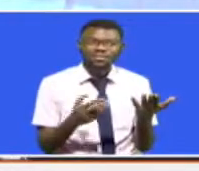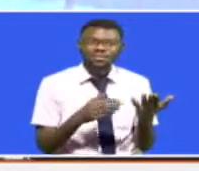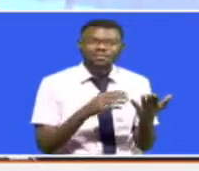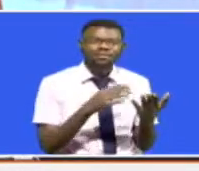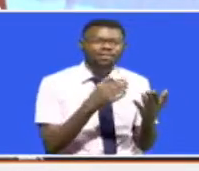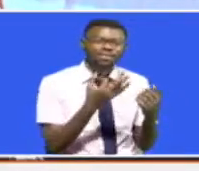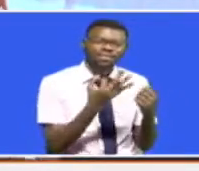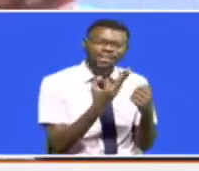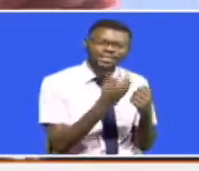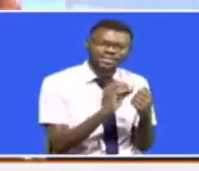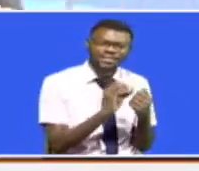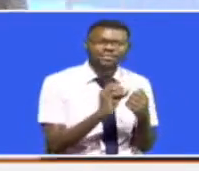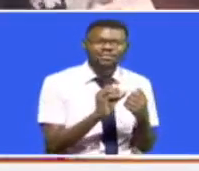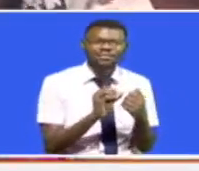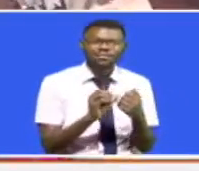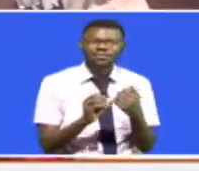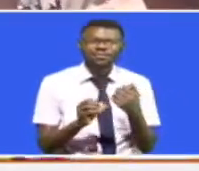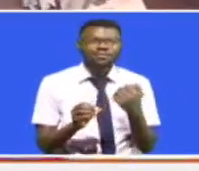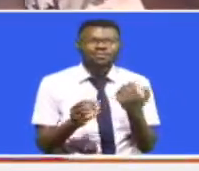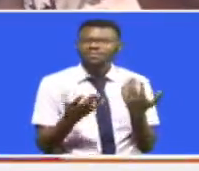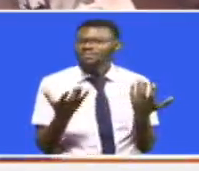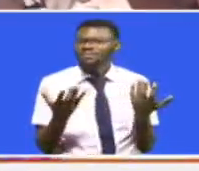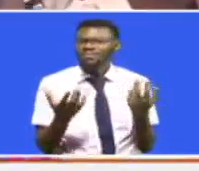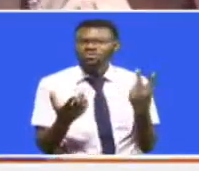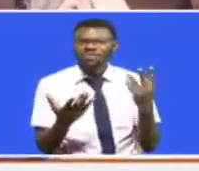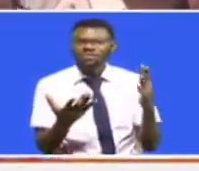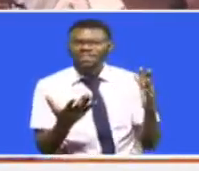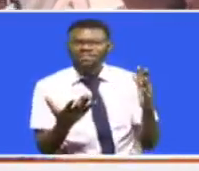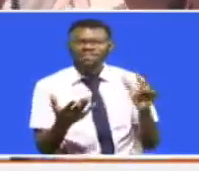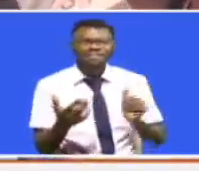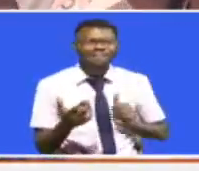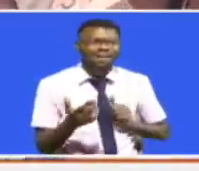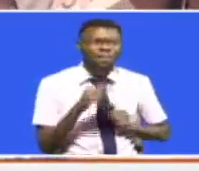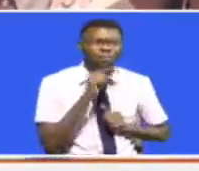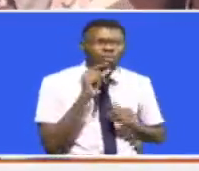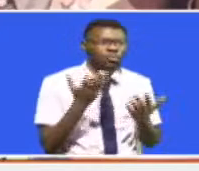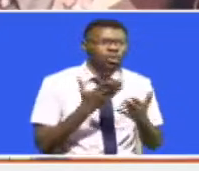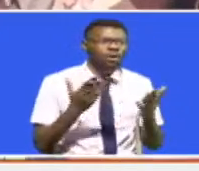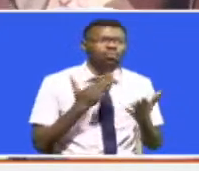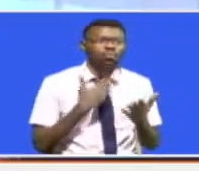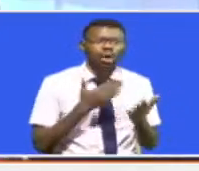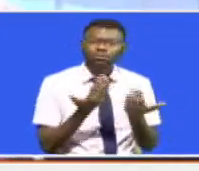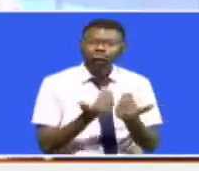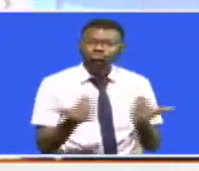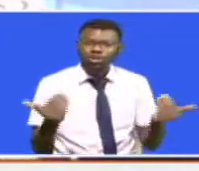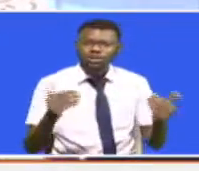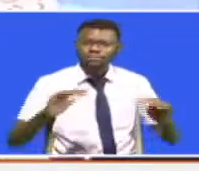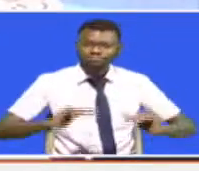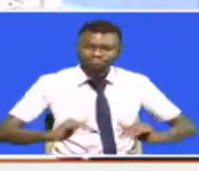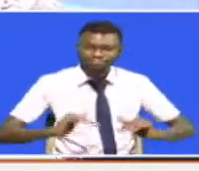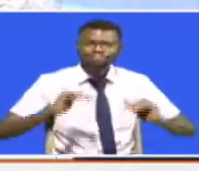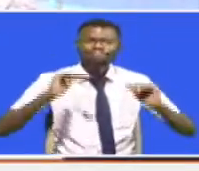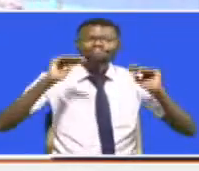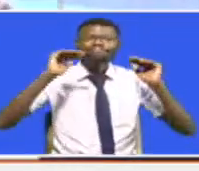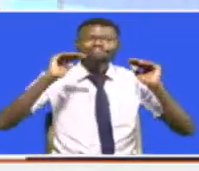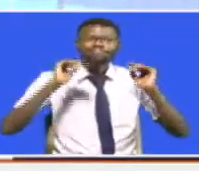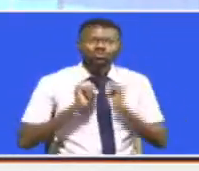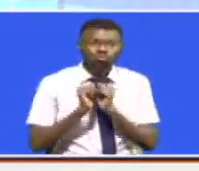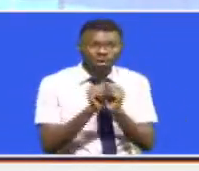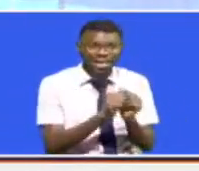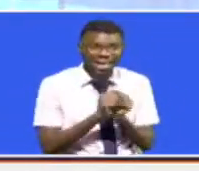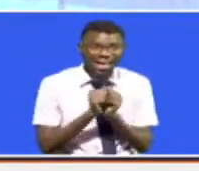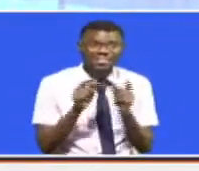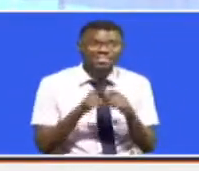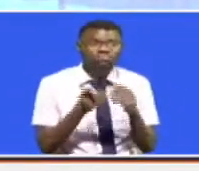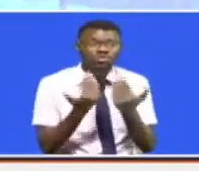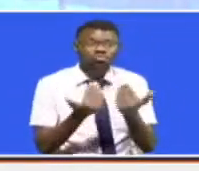wasichana. Vijana wameenda wapi? Nataka you bring up our children together. Na nyinyi watoto wetu,